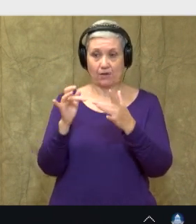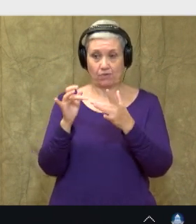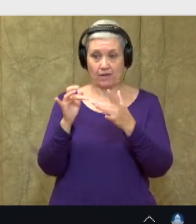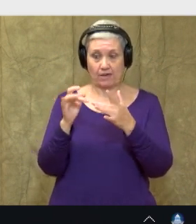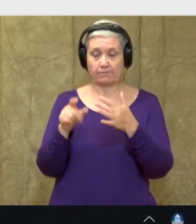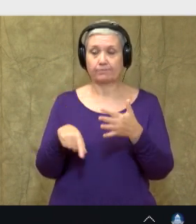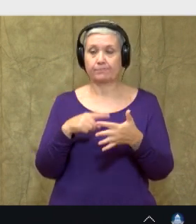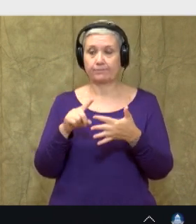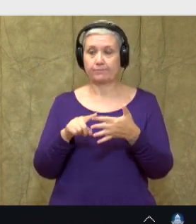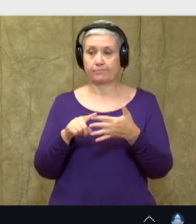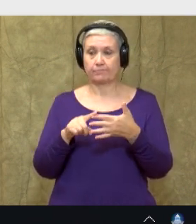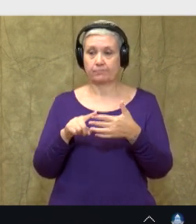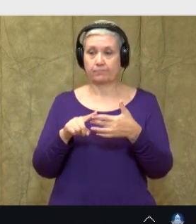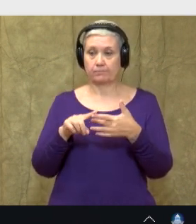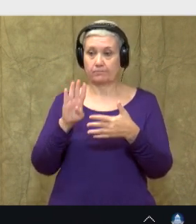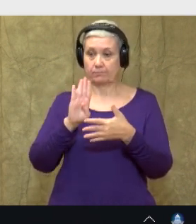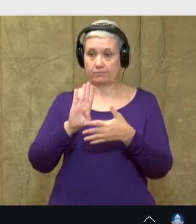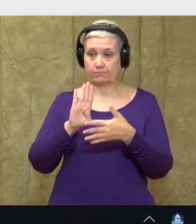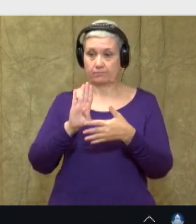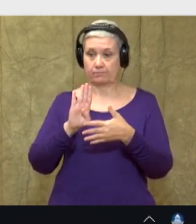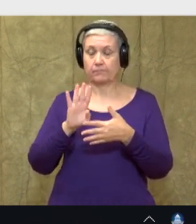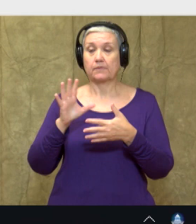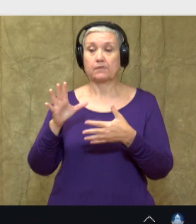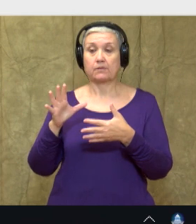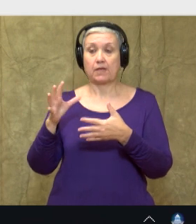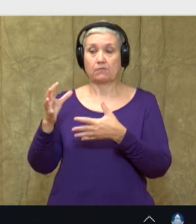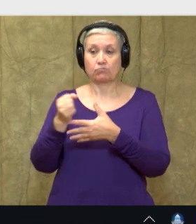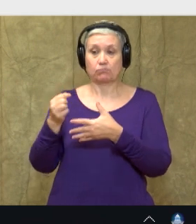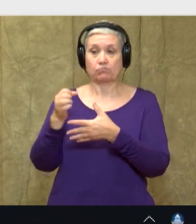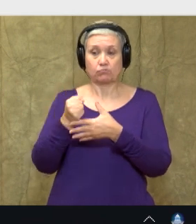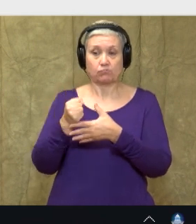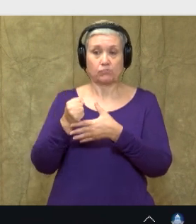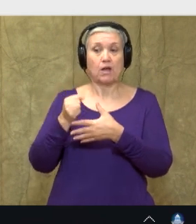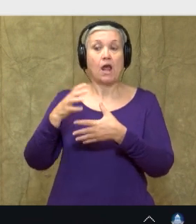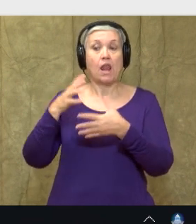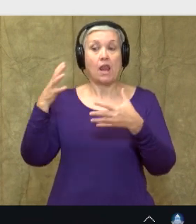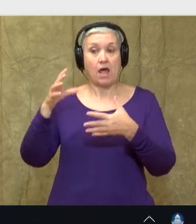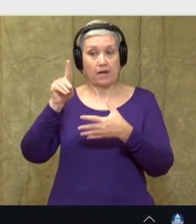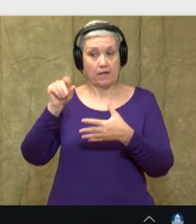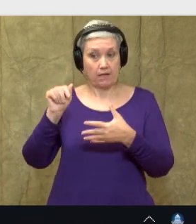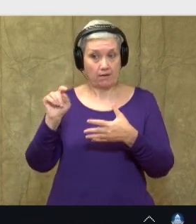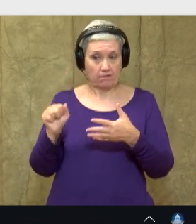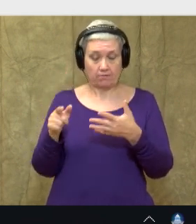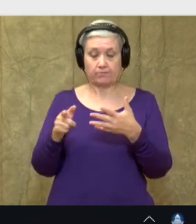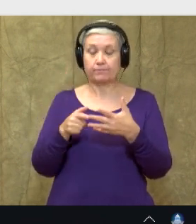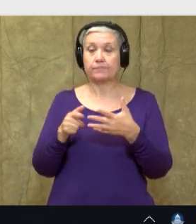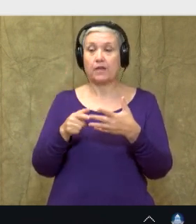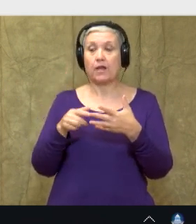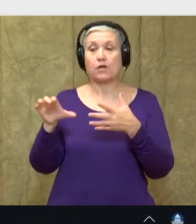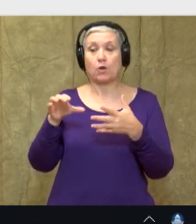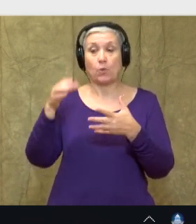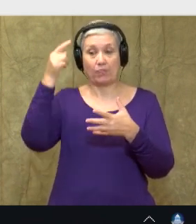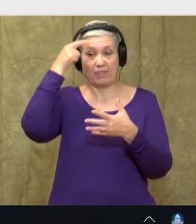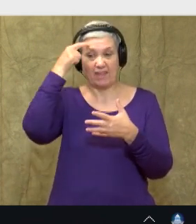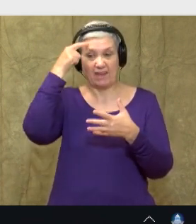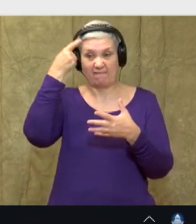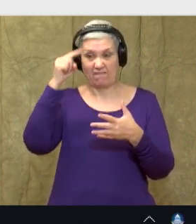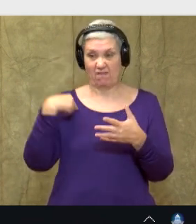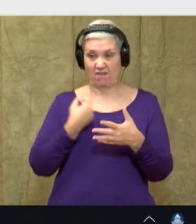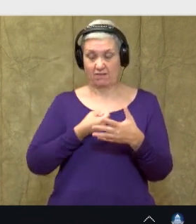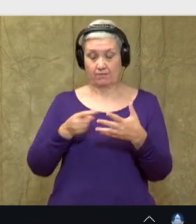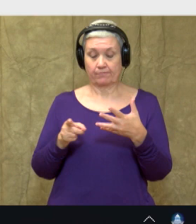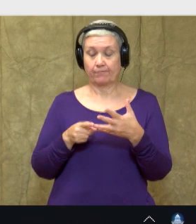devices. B, can store a lot of data. C, do our thinking for us. Or